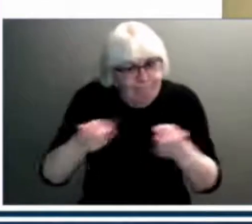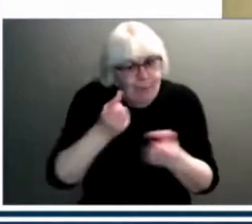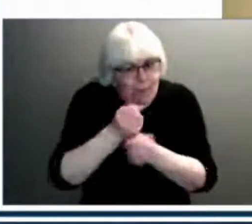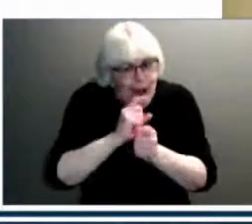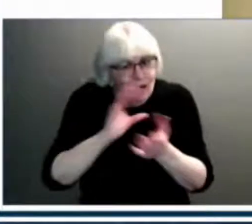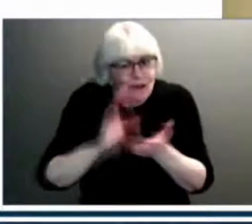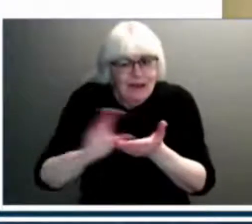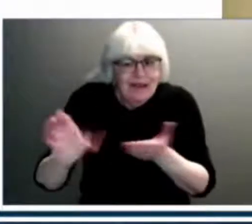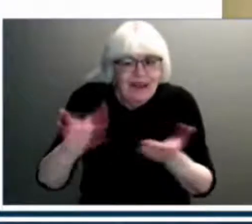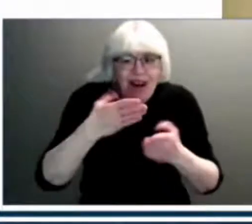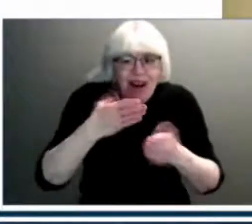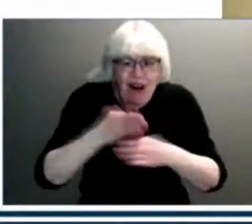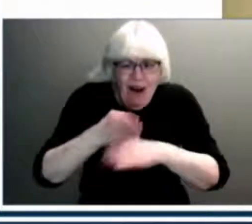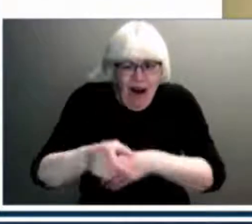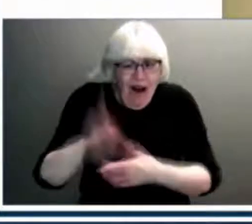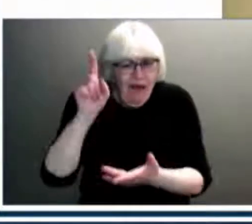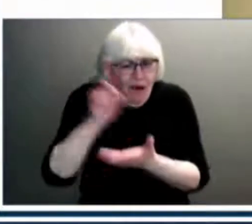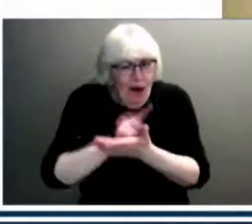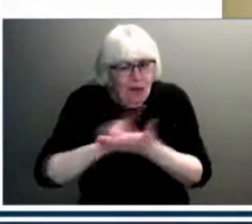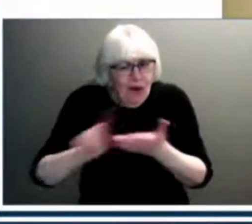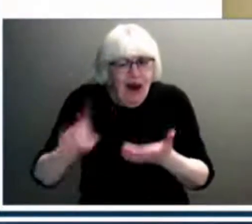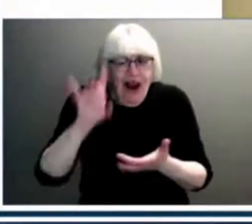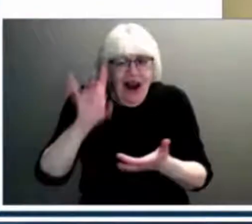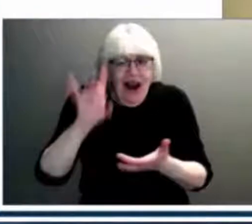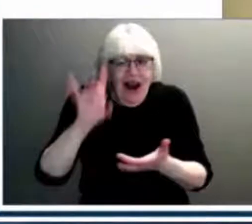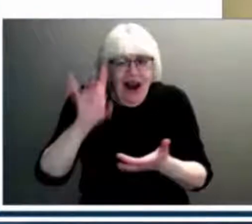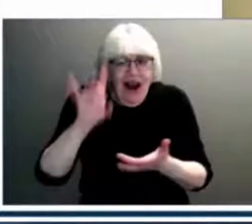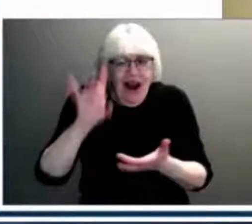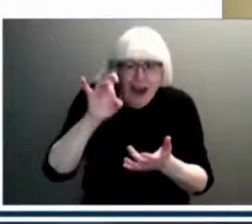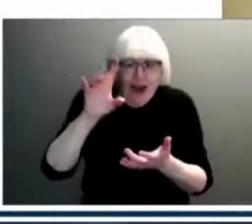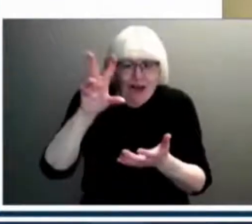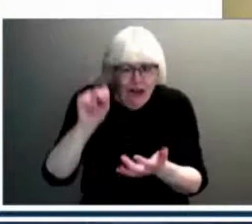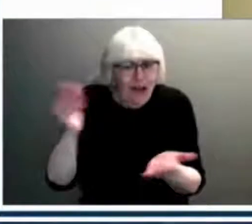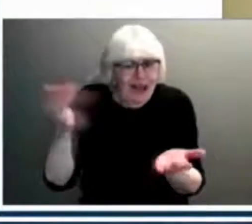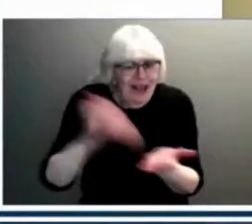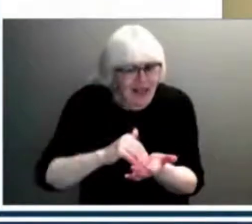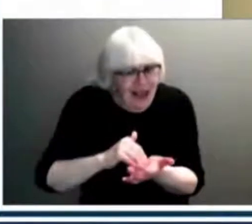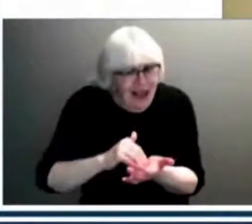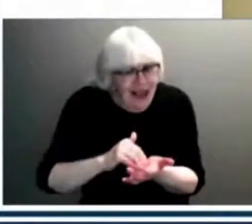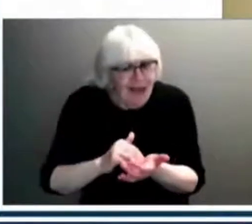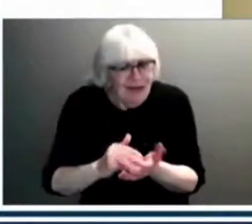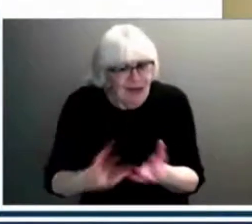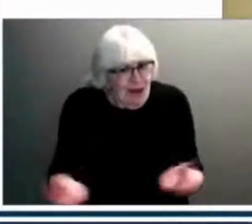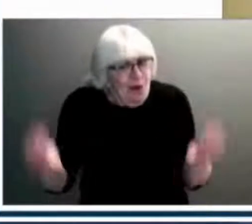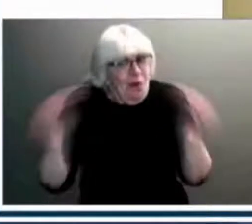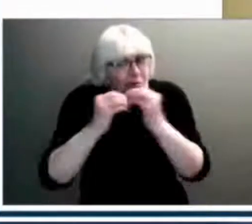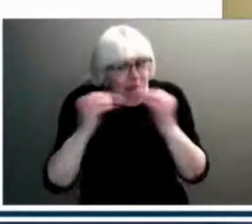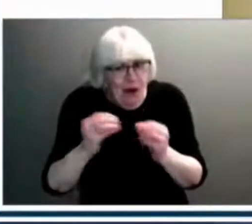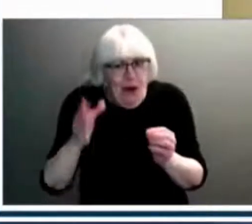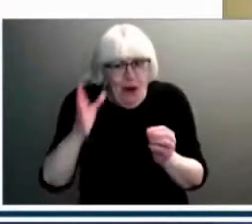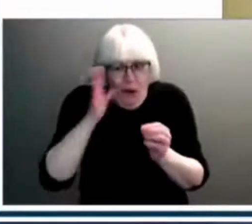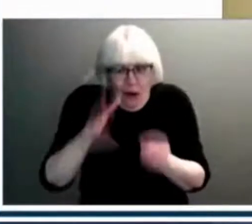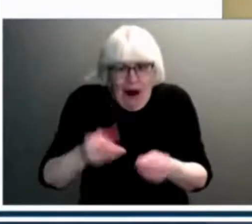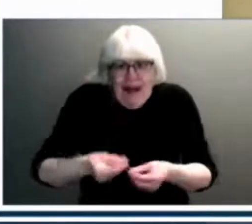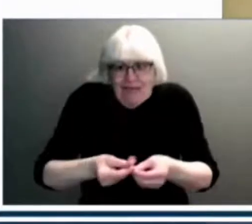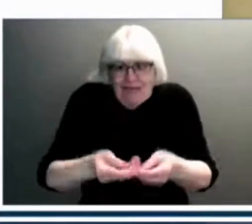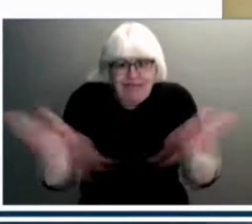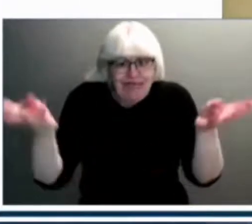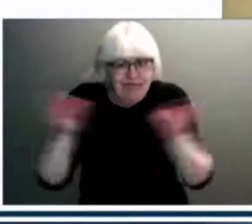across all testing streams. And this will increase even more when tests are distributed to schools and we are able to